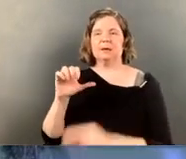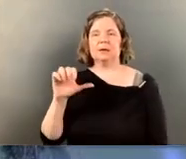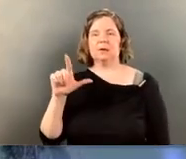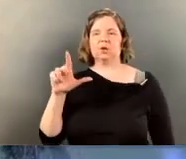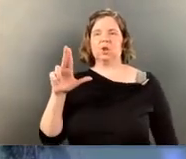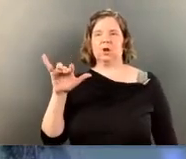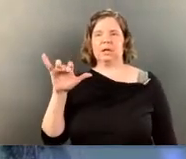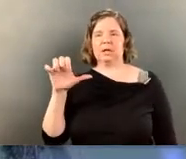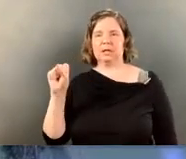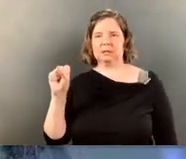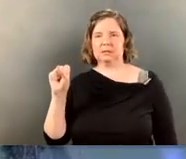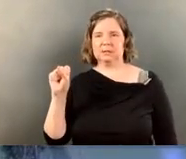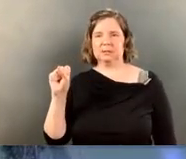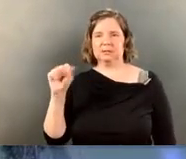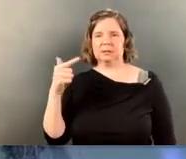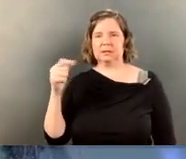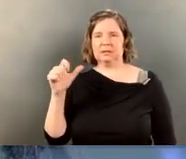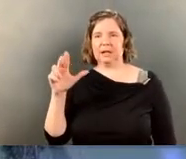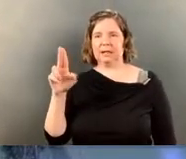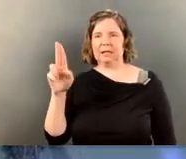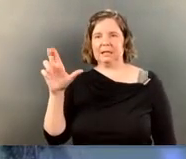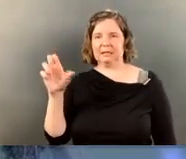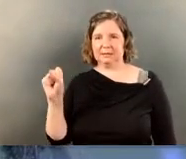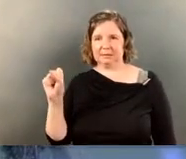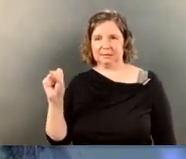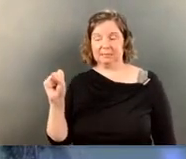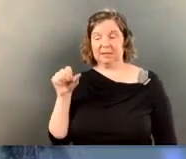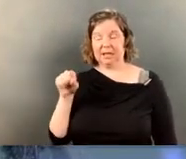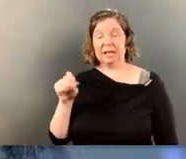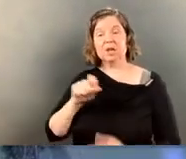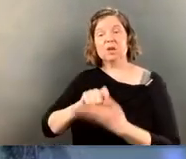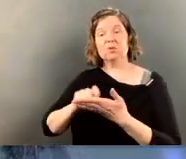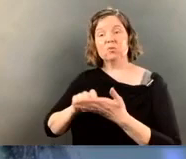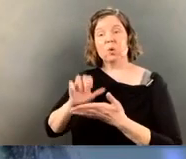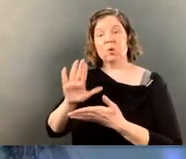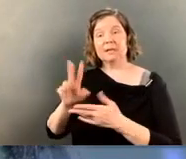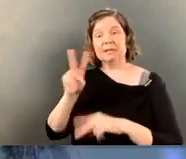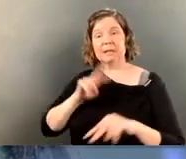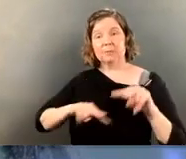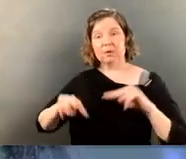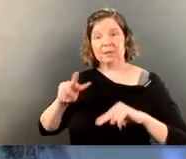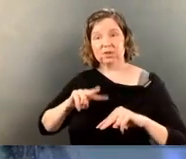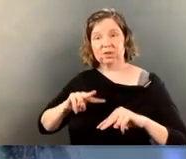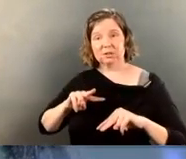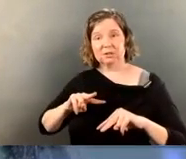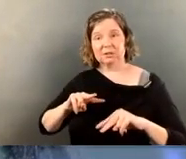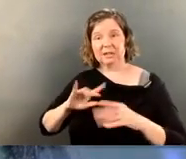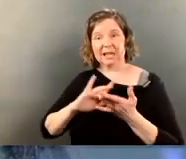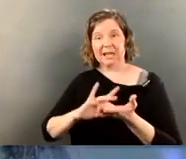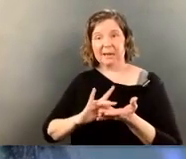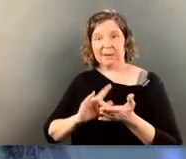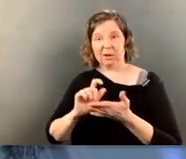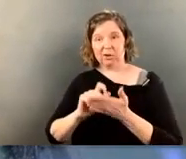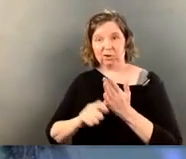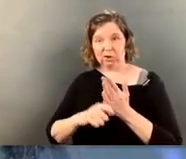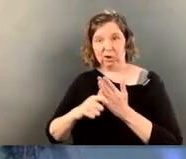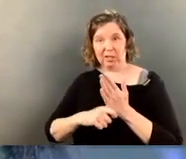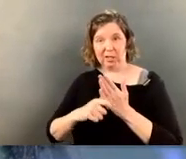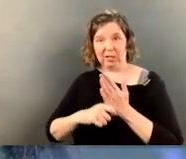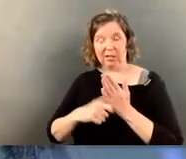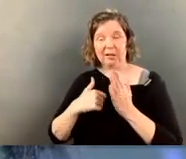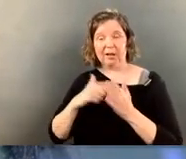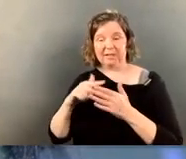Claudius Galenus. He wrote his observations in a medical journal of